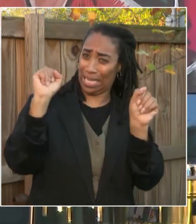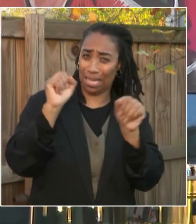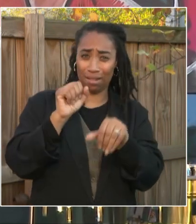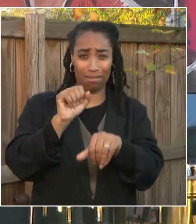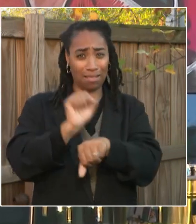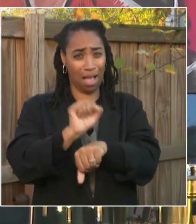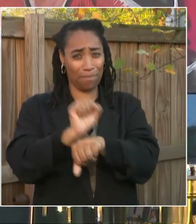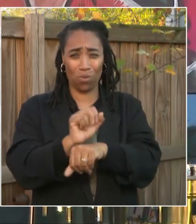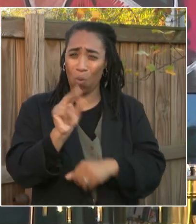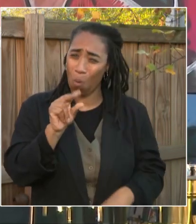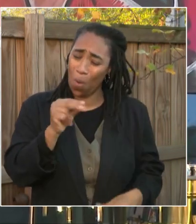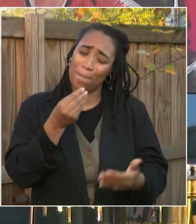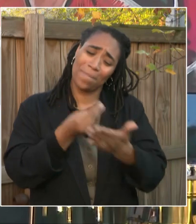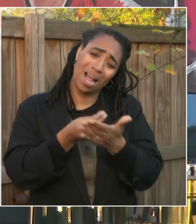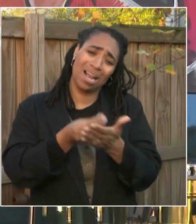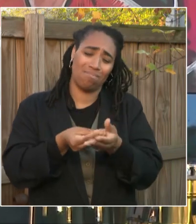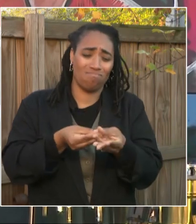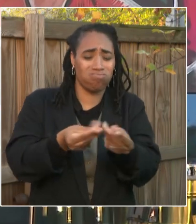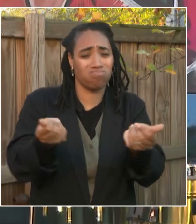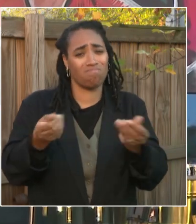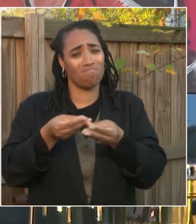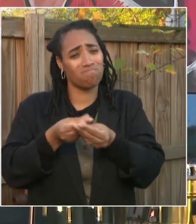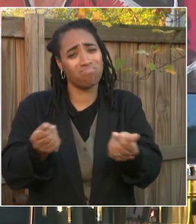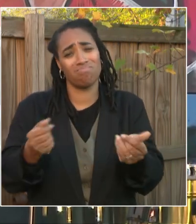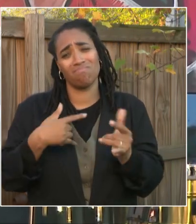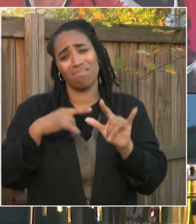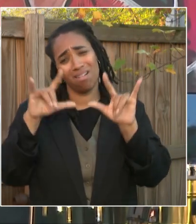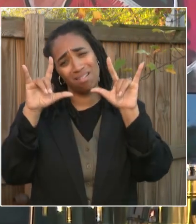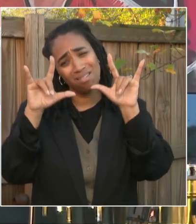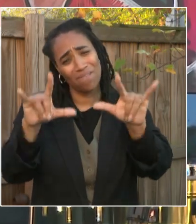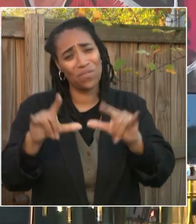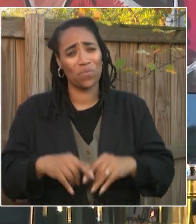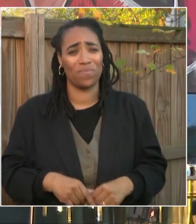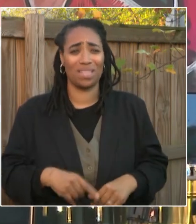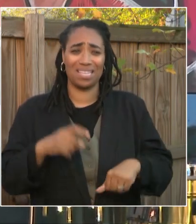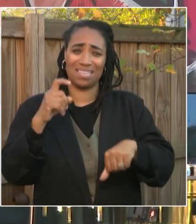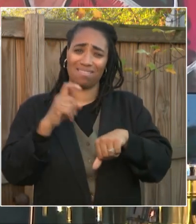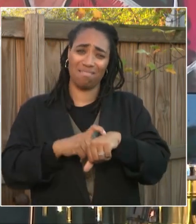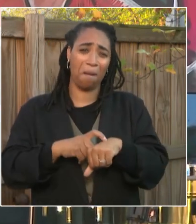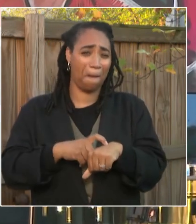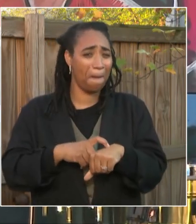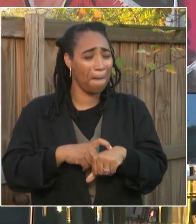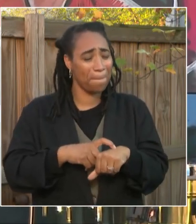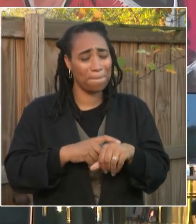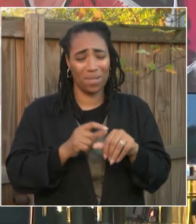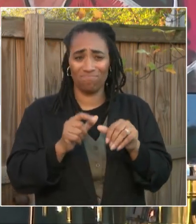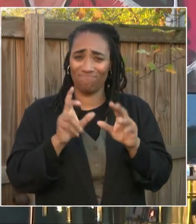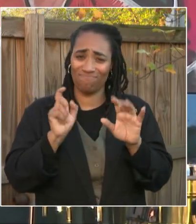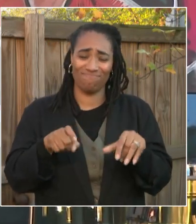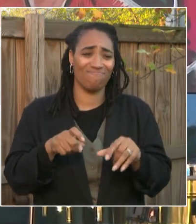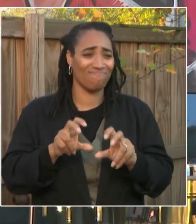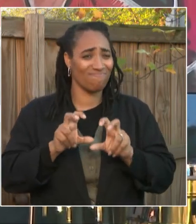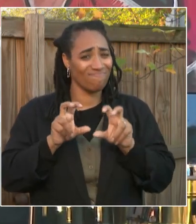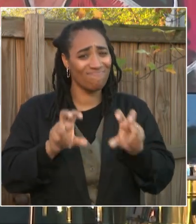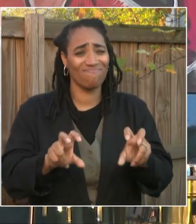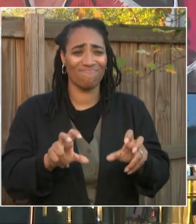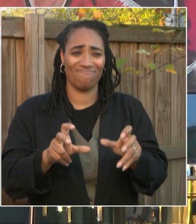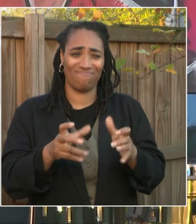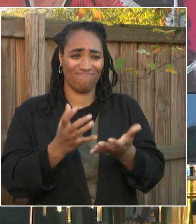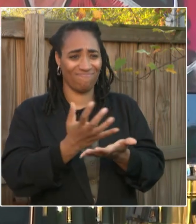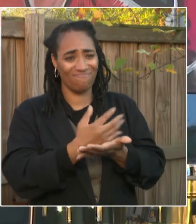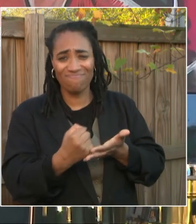we can make this right. I love you all. It's time for these young people to come up, and then Backyard and Junkyard about to do what they did